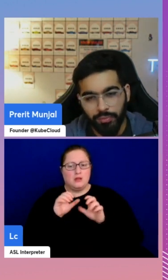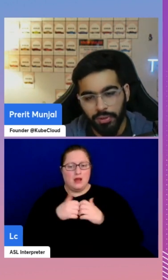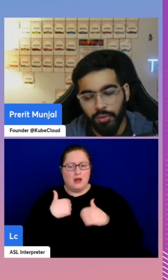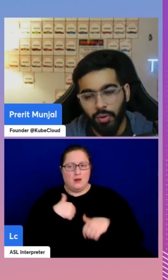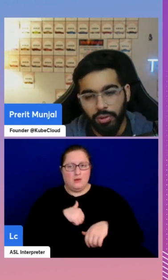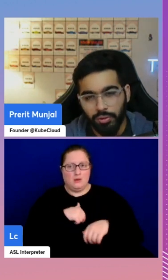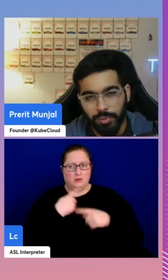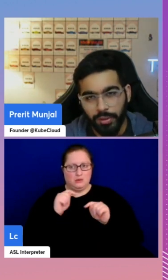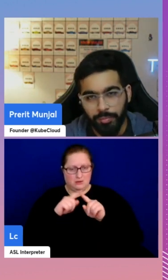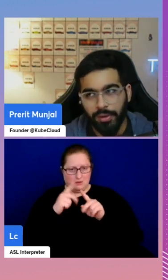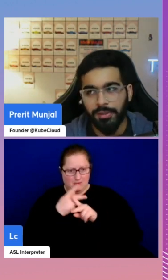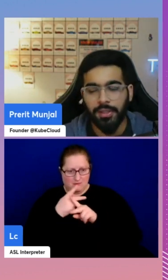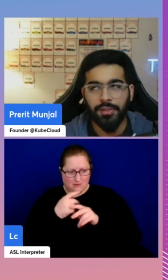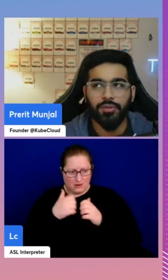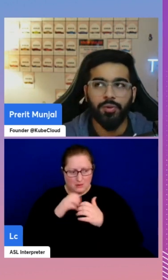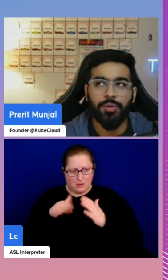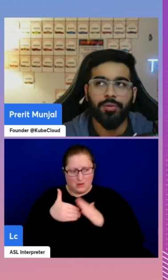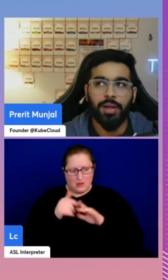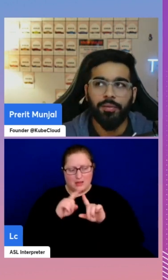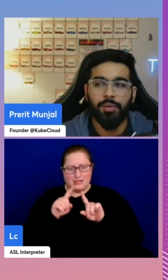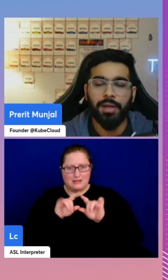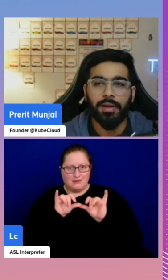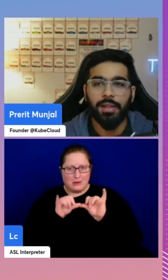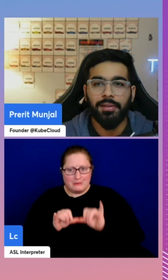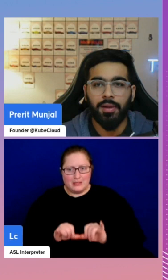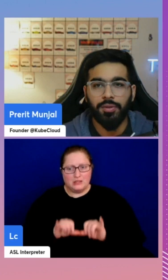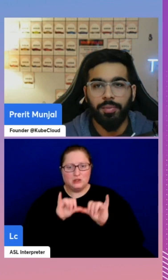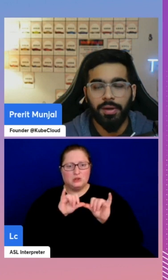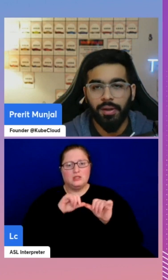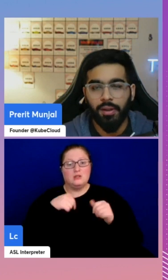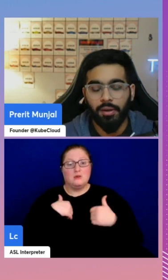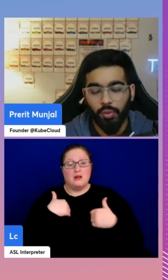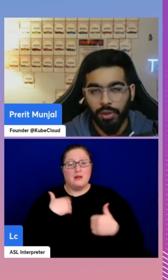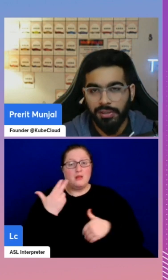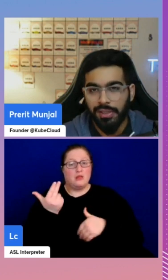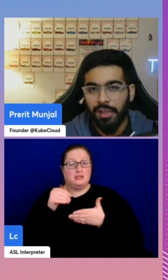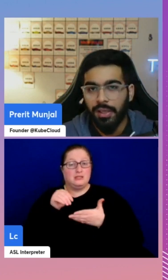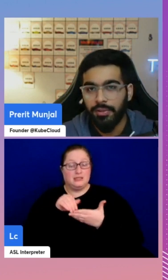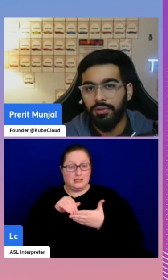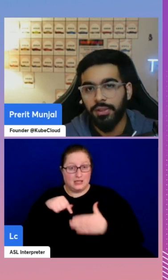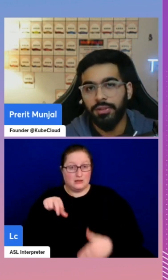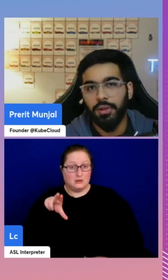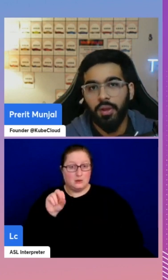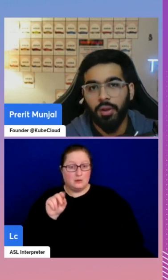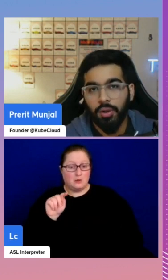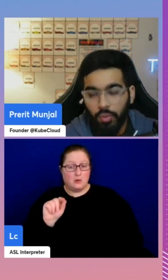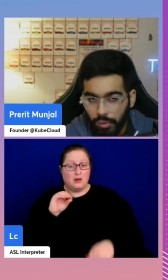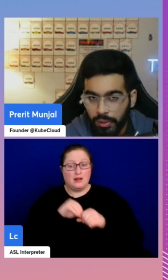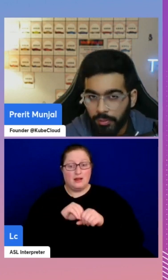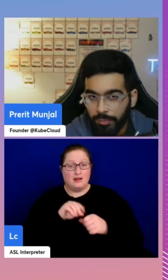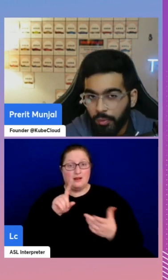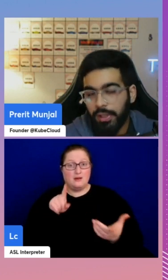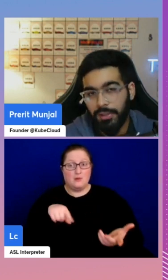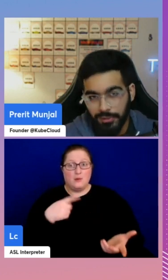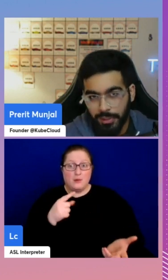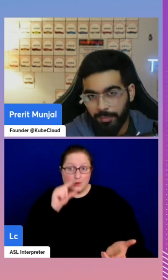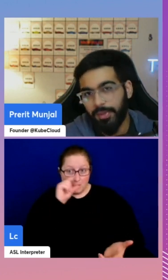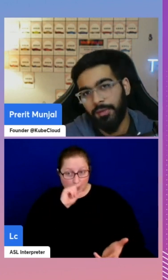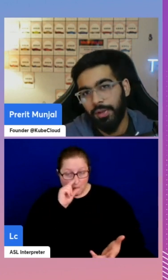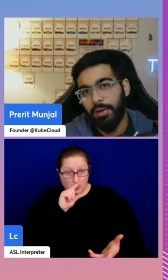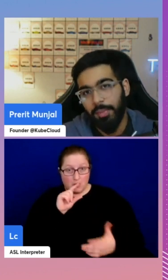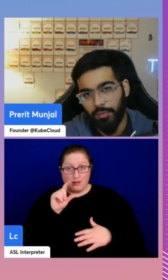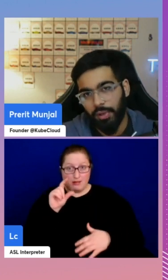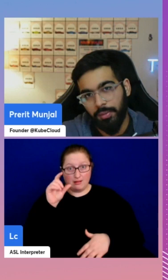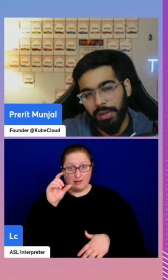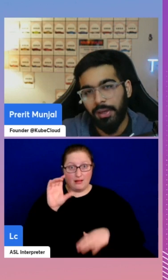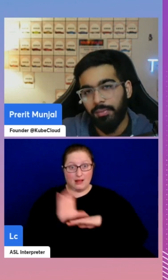around with all those metrics. As I showed you that we had 13,000 quotas in just Google Compute Engine